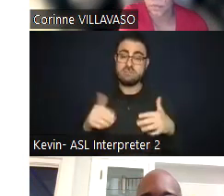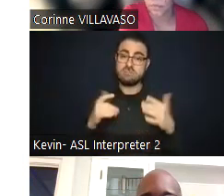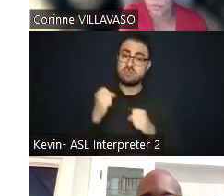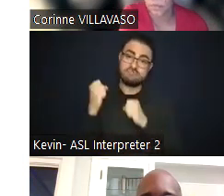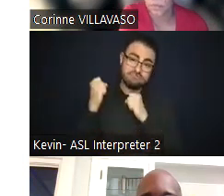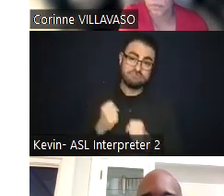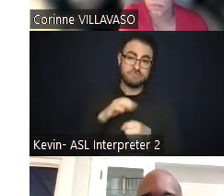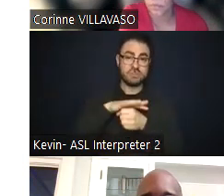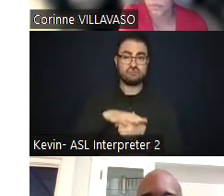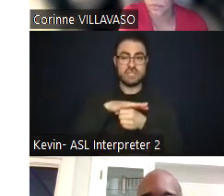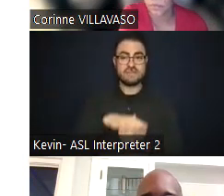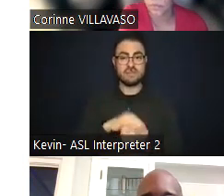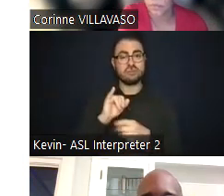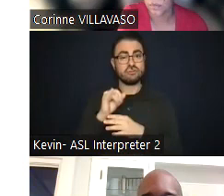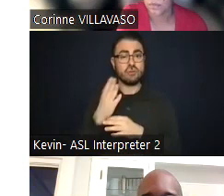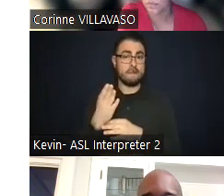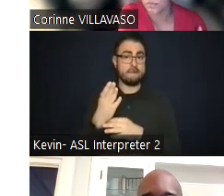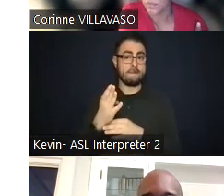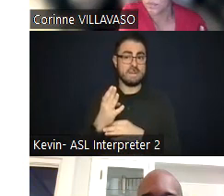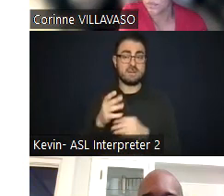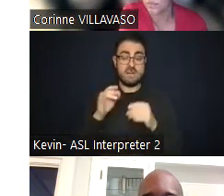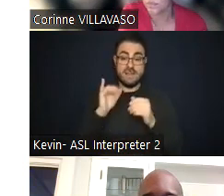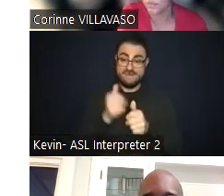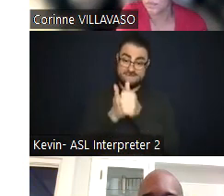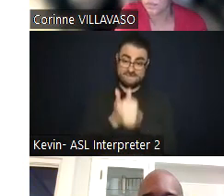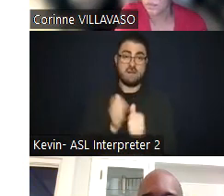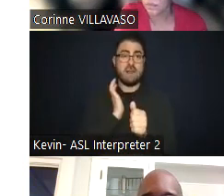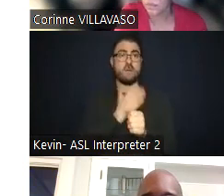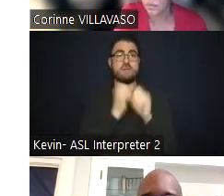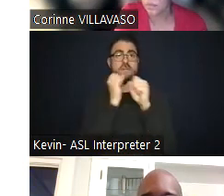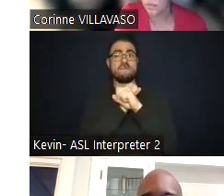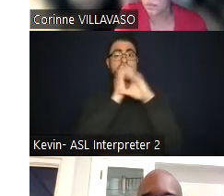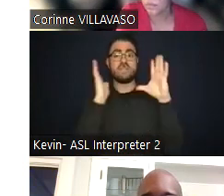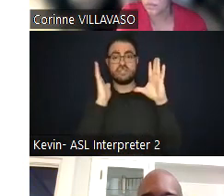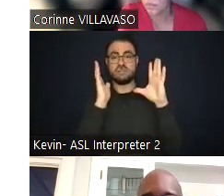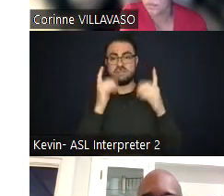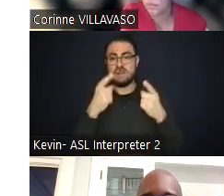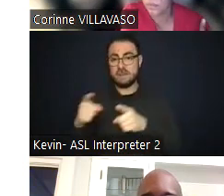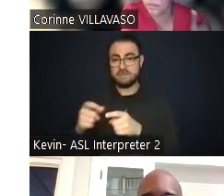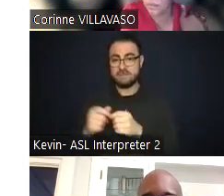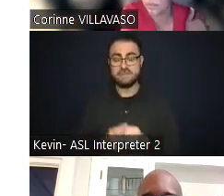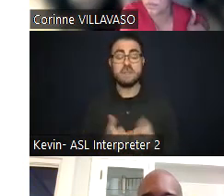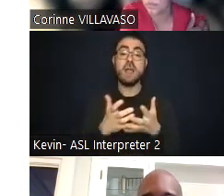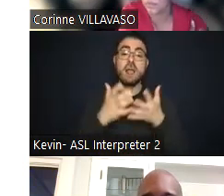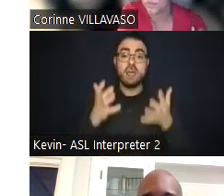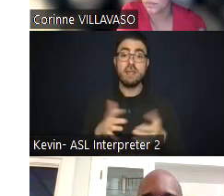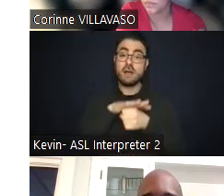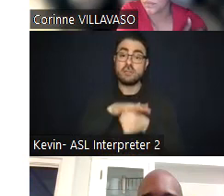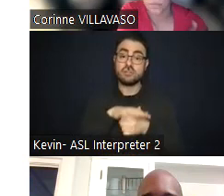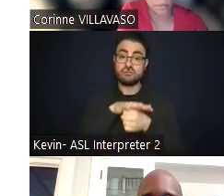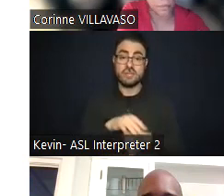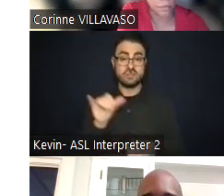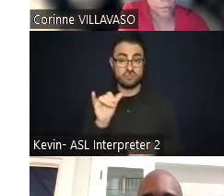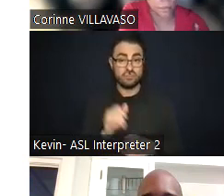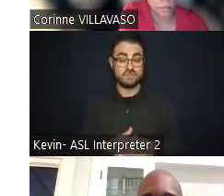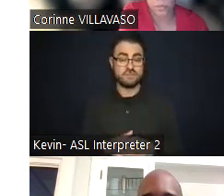done the way we envision it to be done. And it's a lot of stress, not only